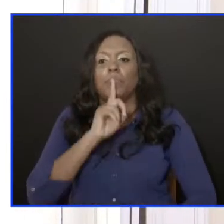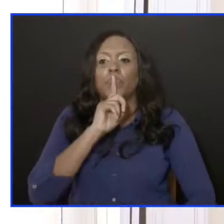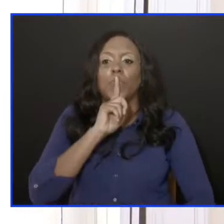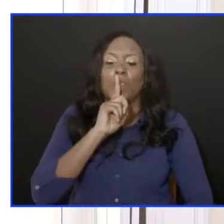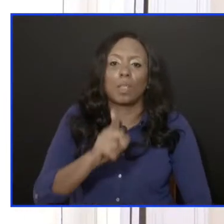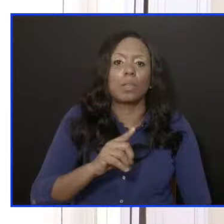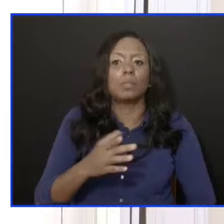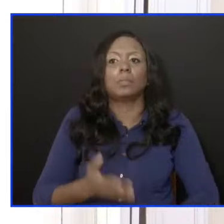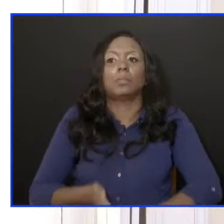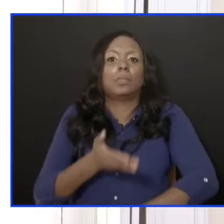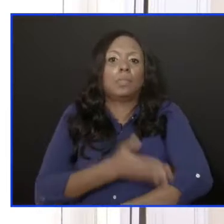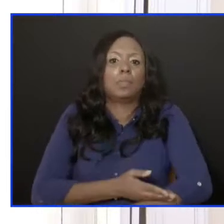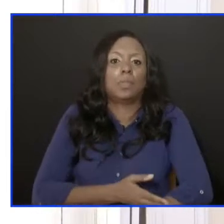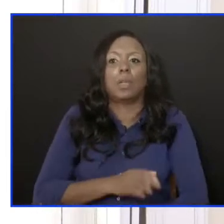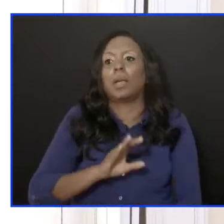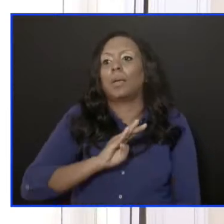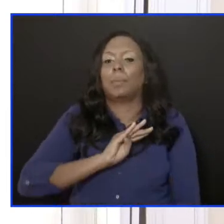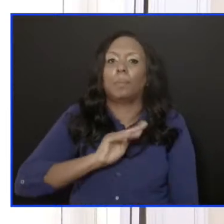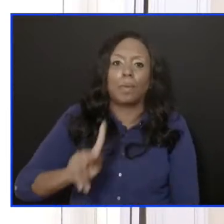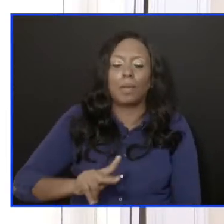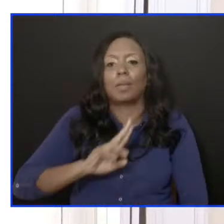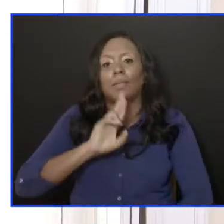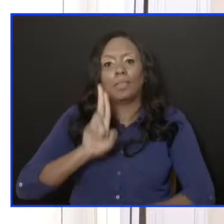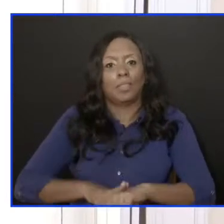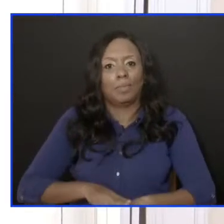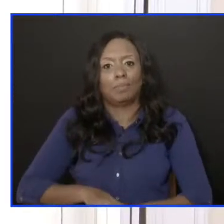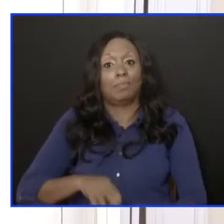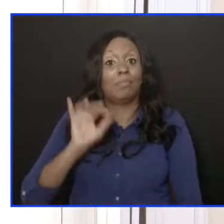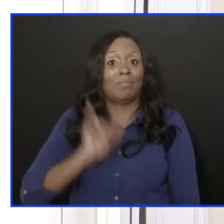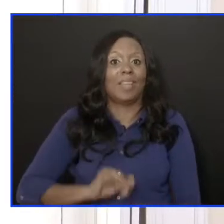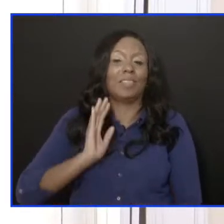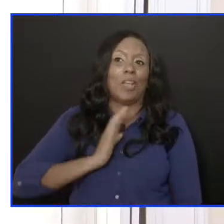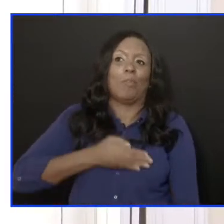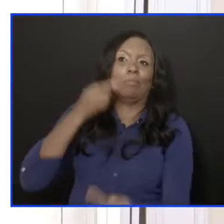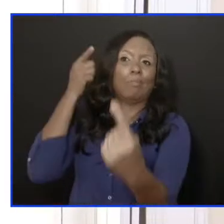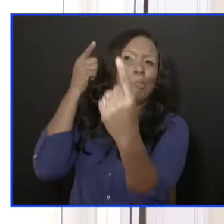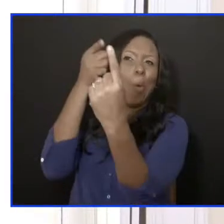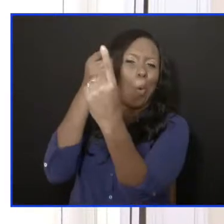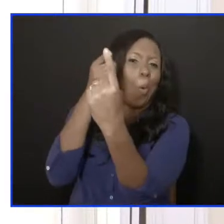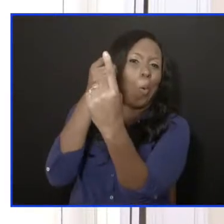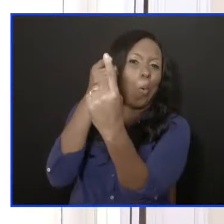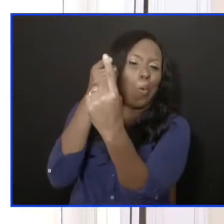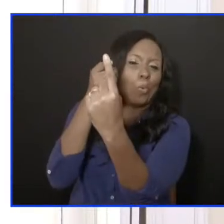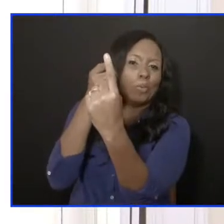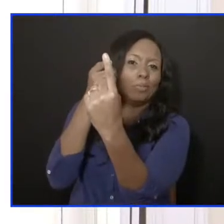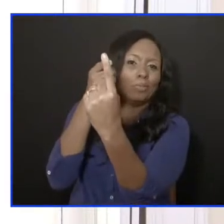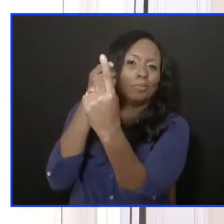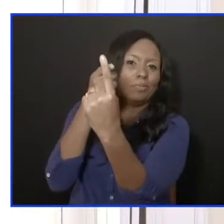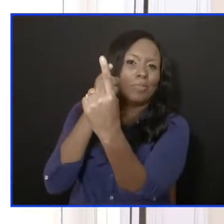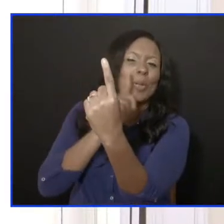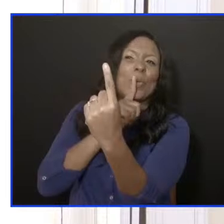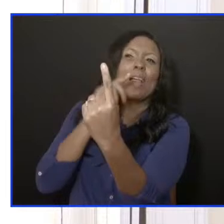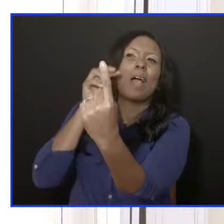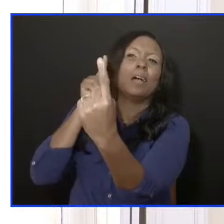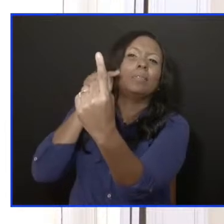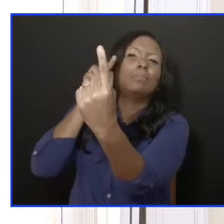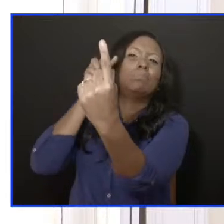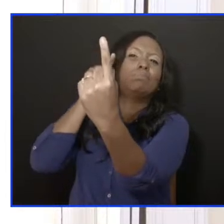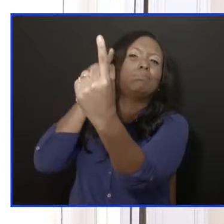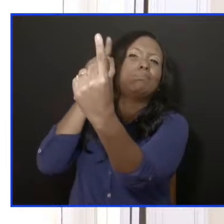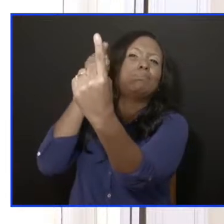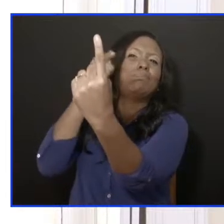in return. That is our ambition, and I believe it is one that is within our sight to